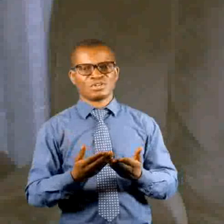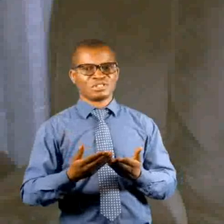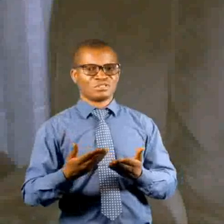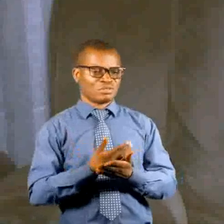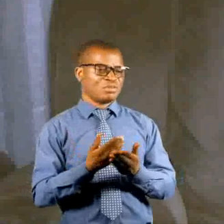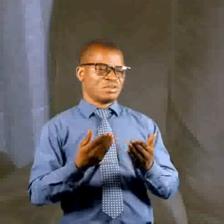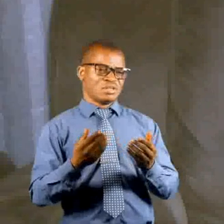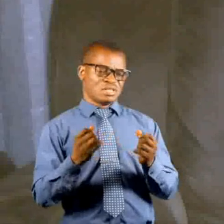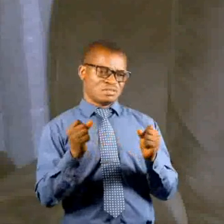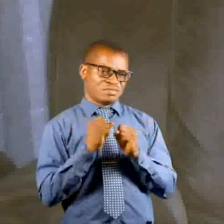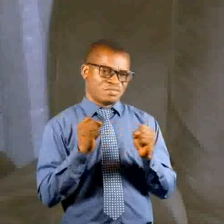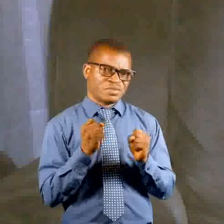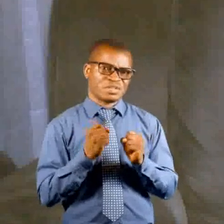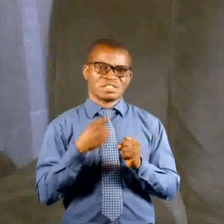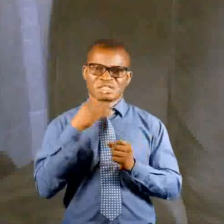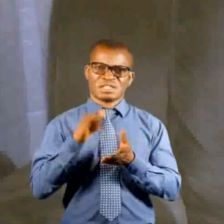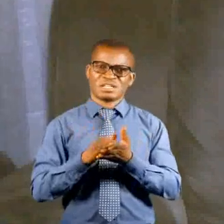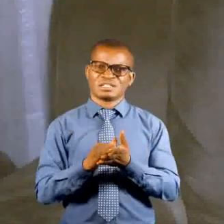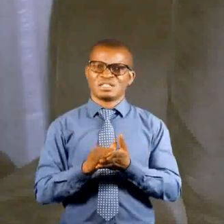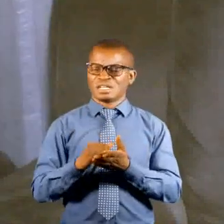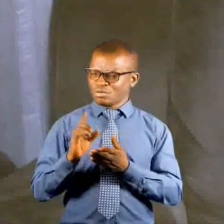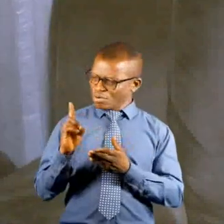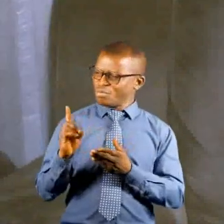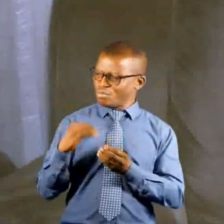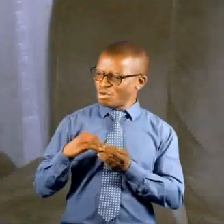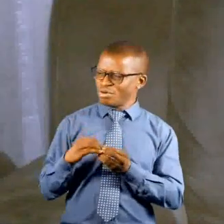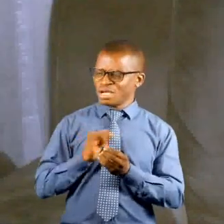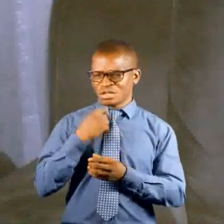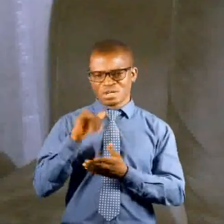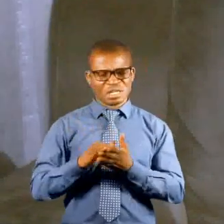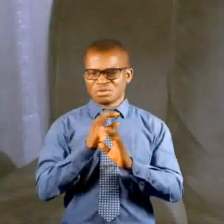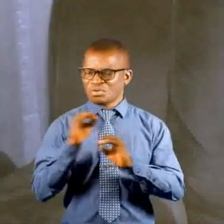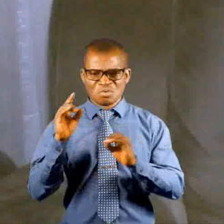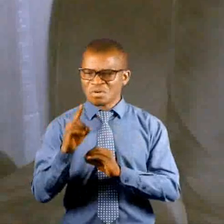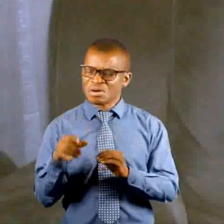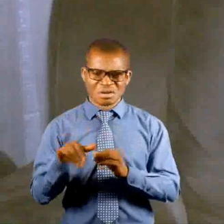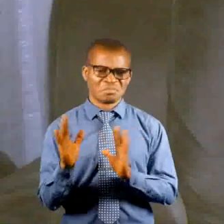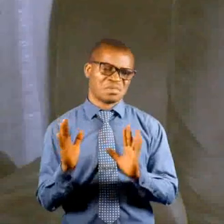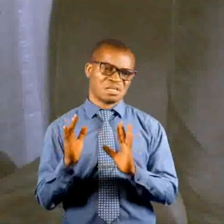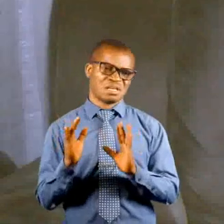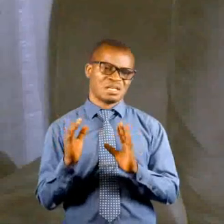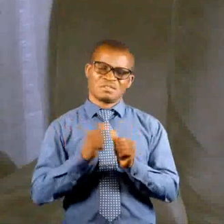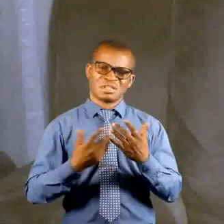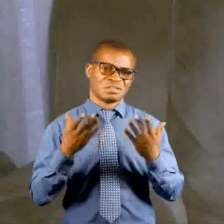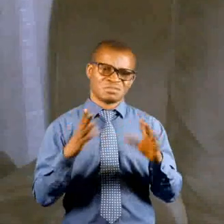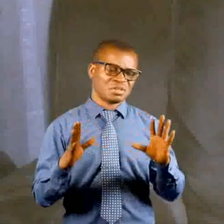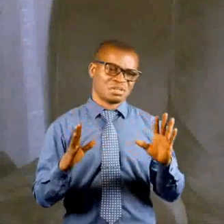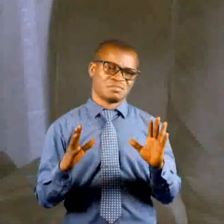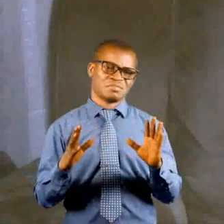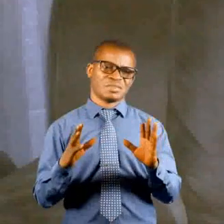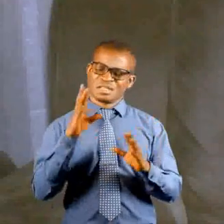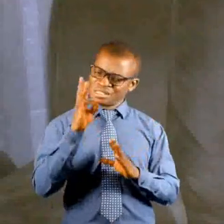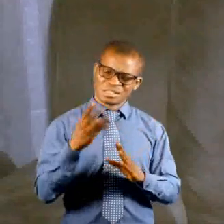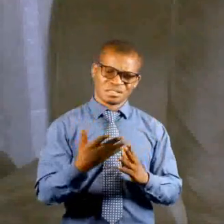the minerals, she now put it inside fridge. She says, it's remaining one. I tell her there's not anyone that's remaining, because